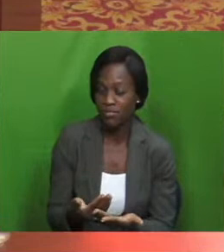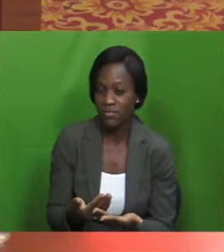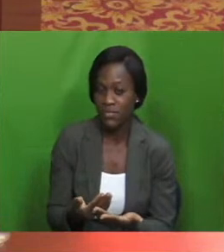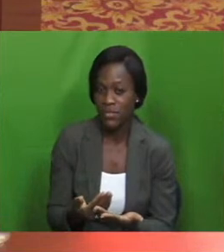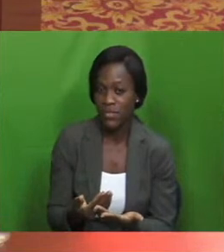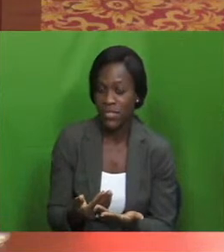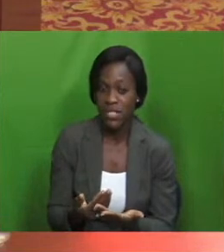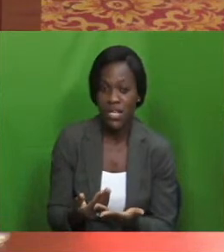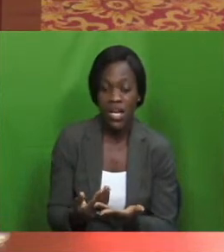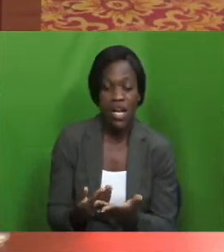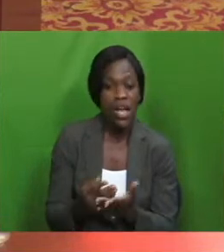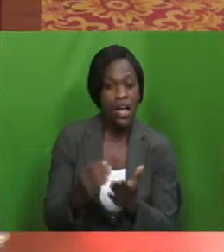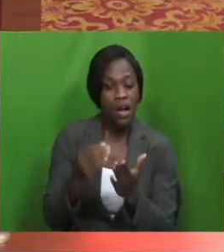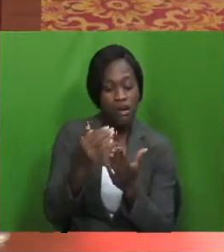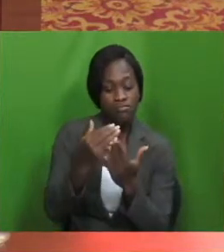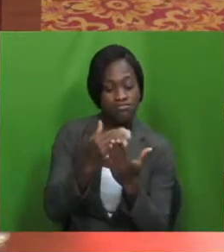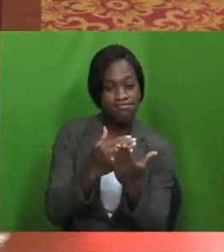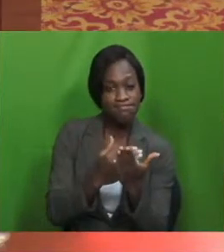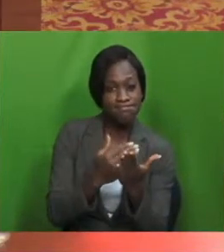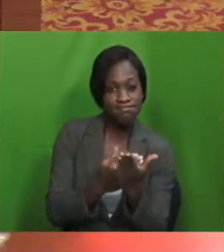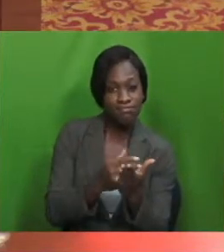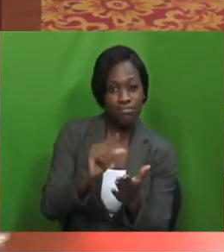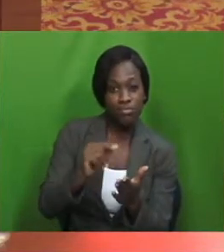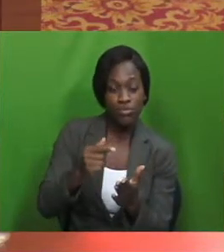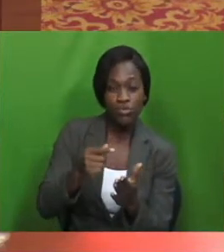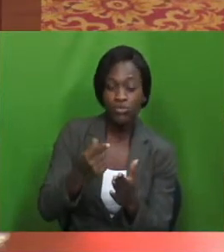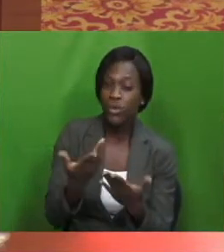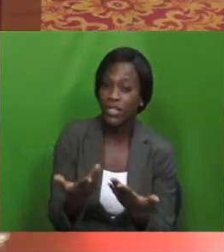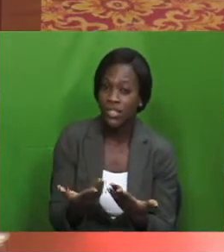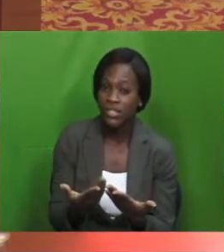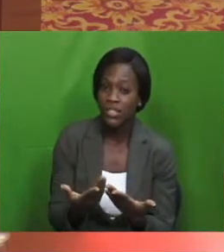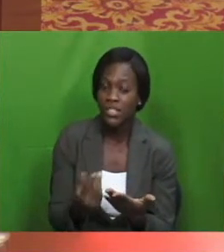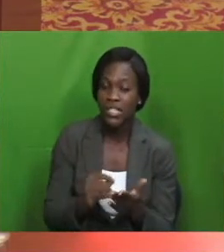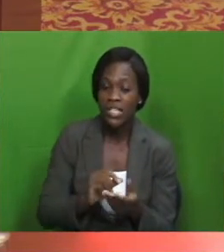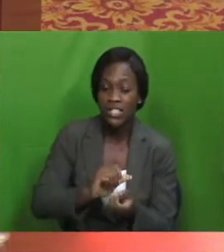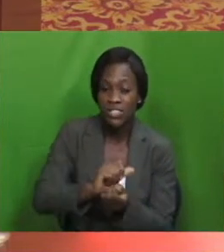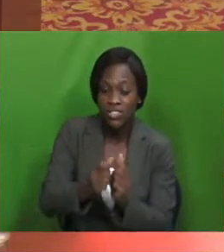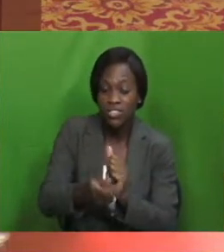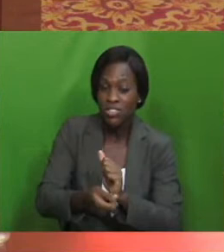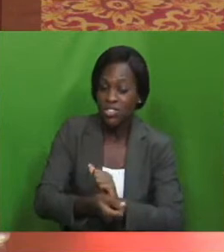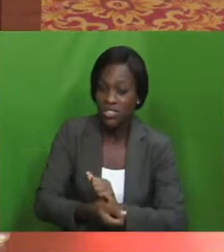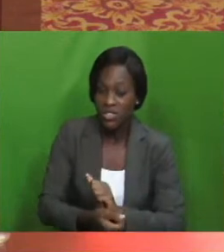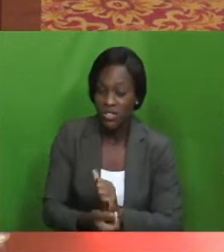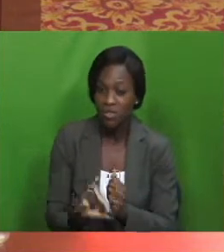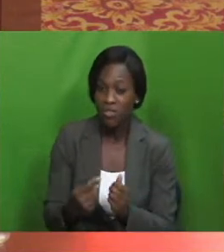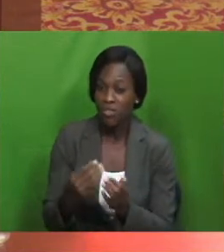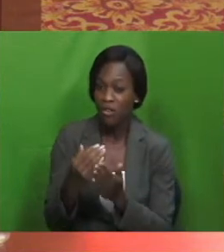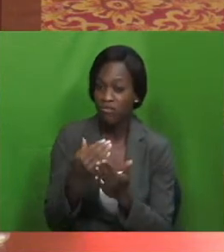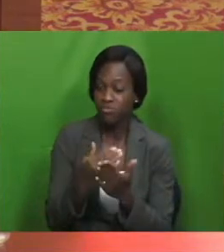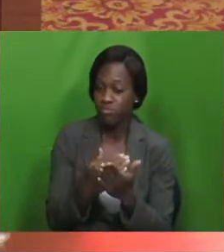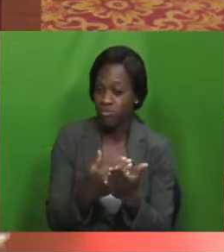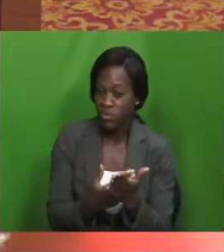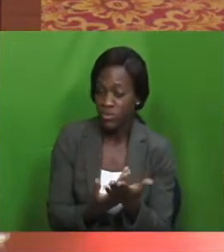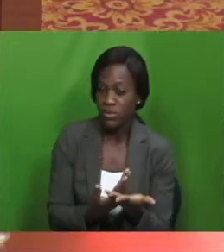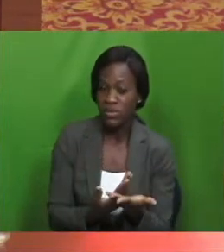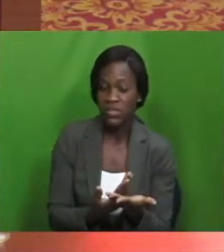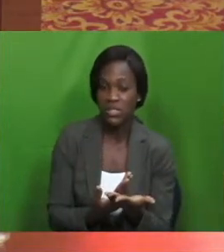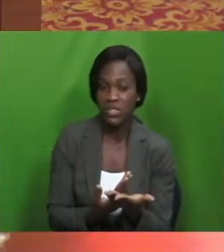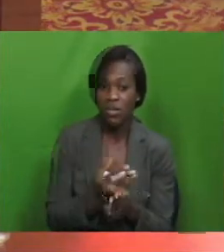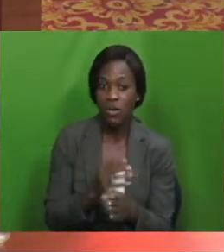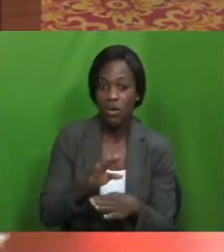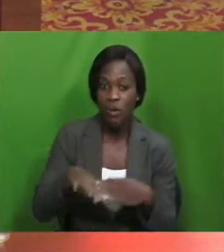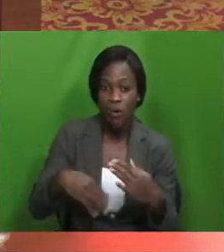mid-year review, and the Ghana COVID-19 alleviation and revitalization of enterprises support,